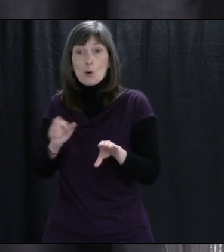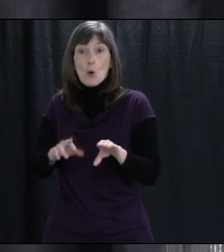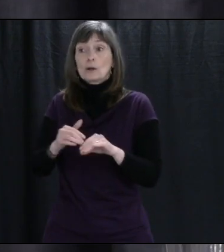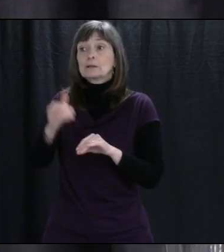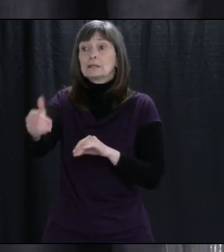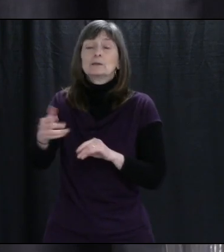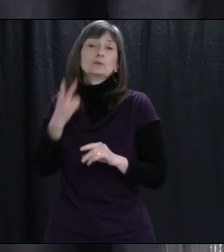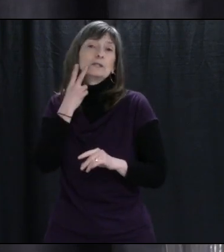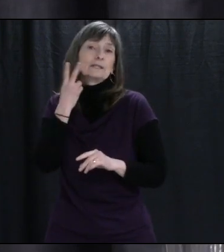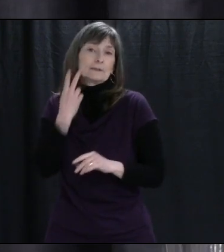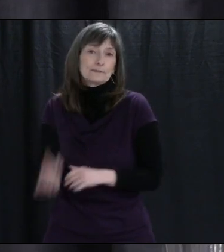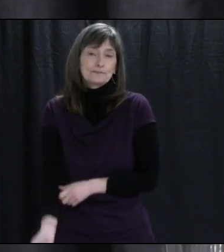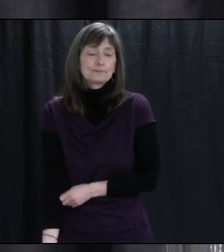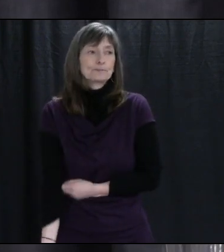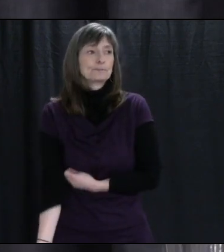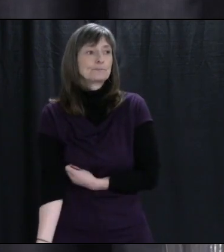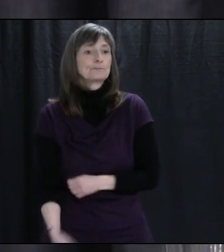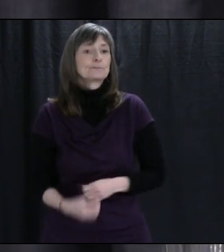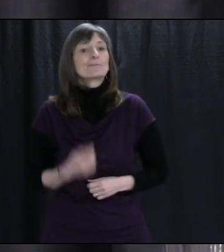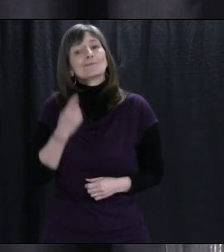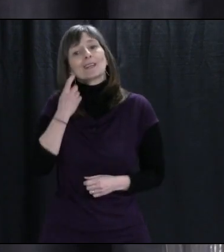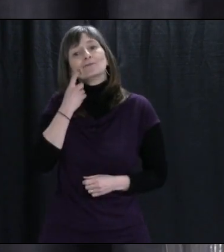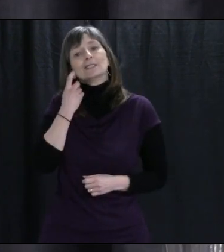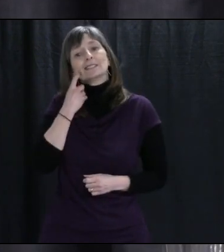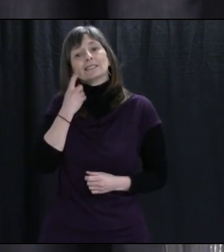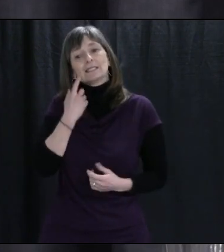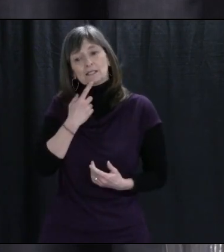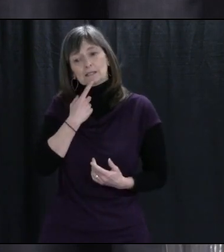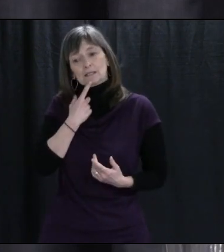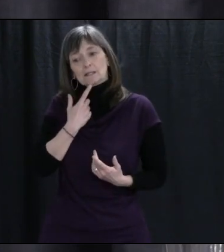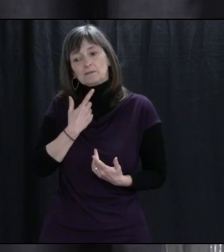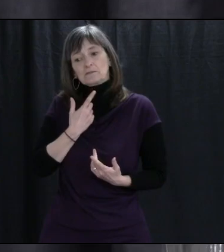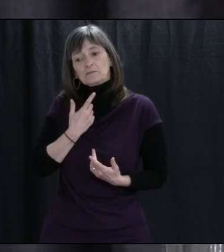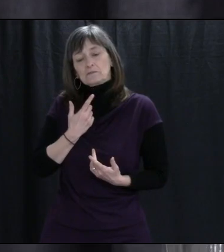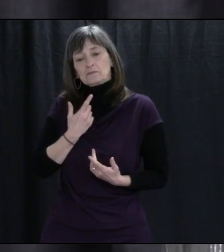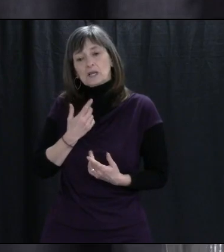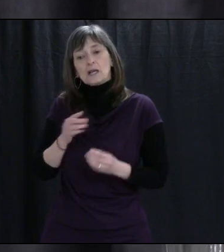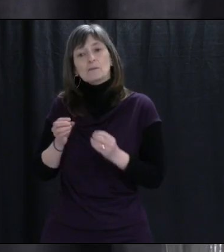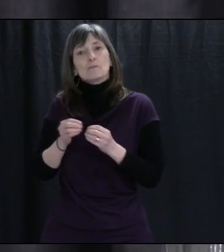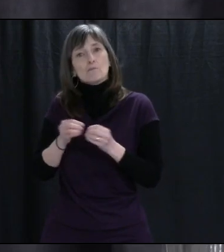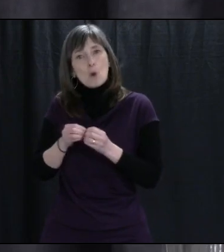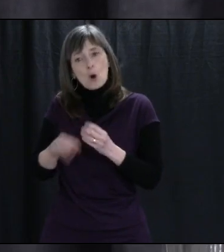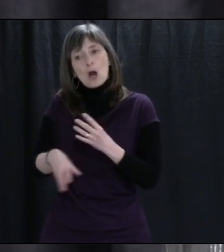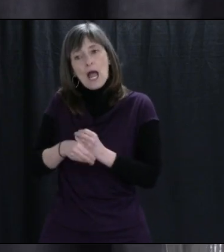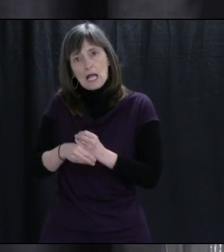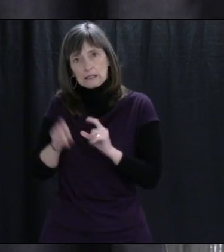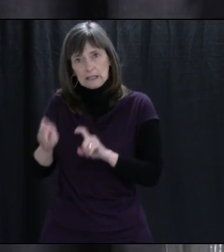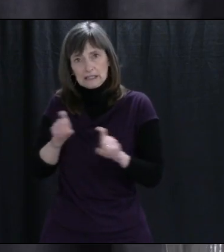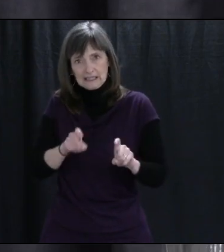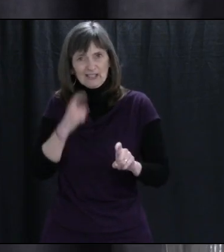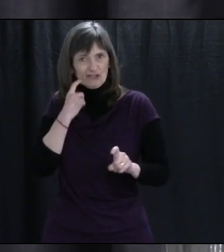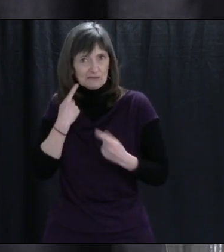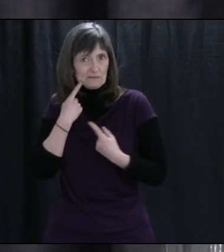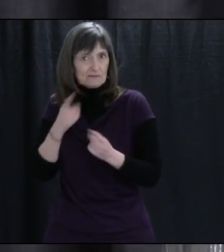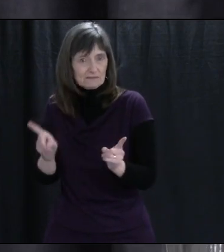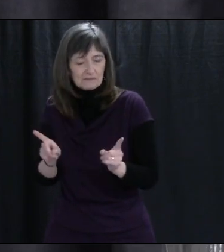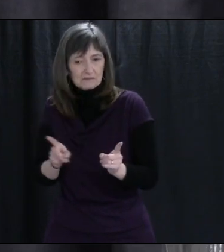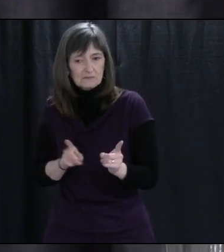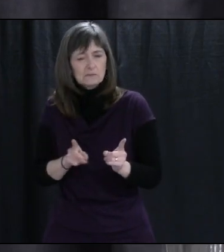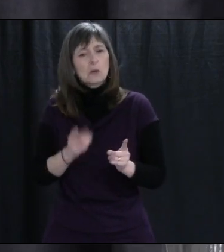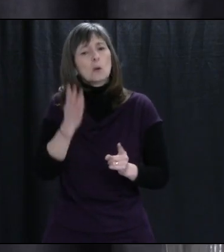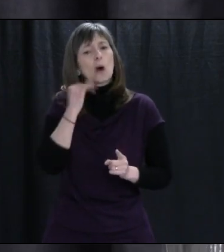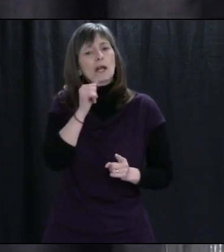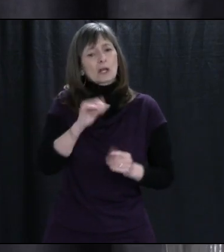Over the weekend, you talked about expanding testing to include healthcare workers with symptoms. Why not include everyone with symptoms, especially since we have seen